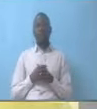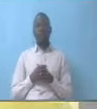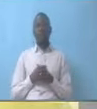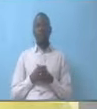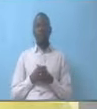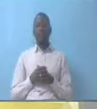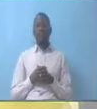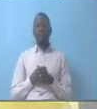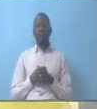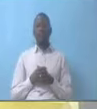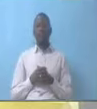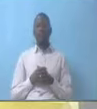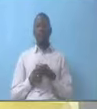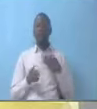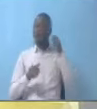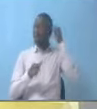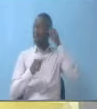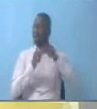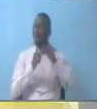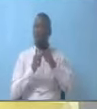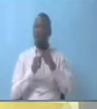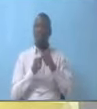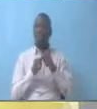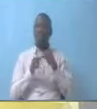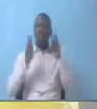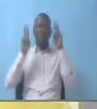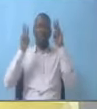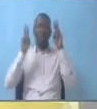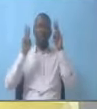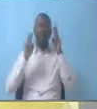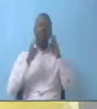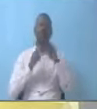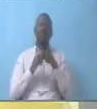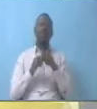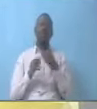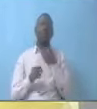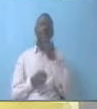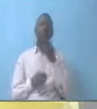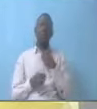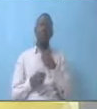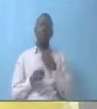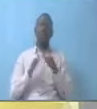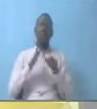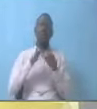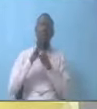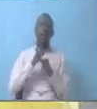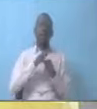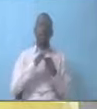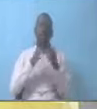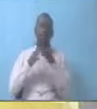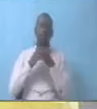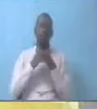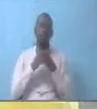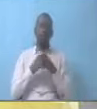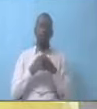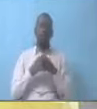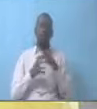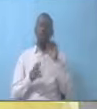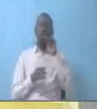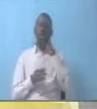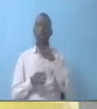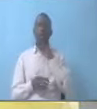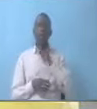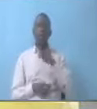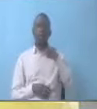Ya Jammeh was asked. The American ambassador contacted Mr. Mbai that the situation was under control. That came in the